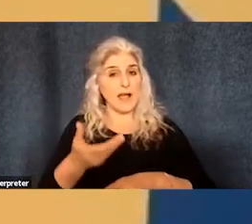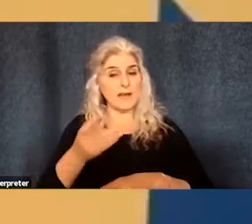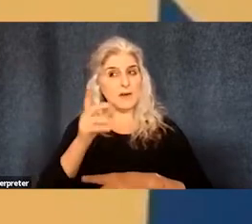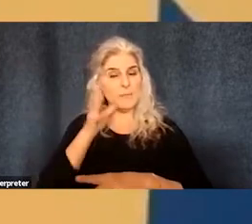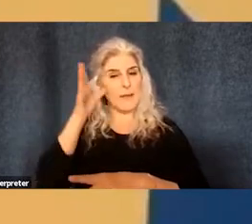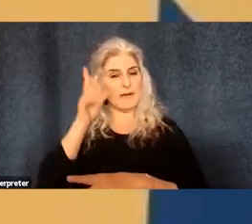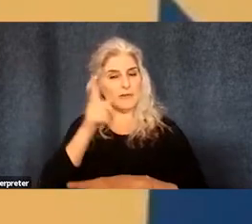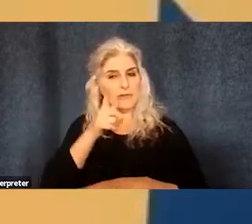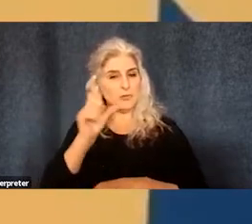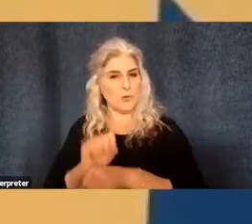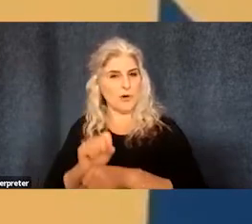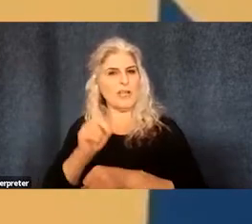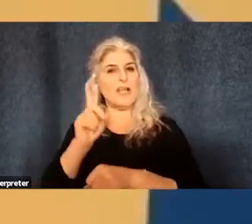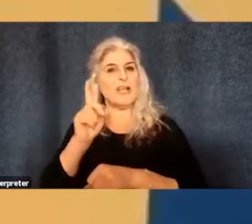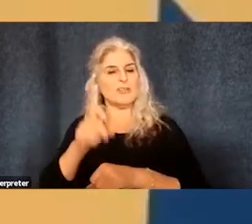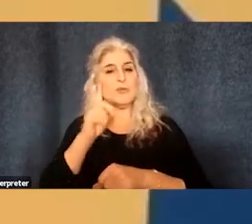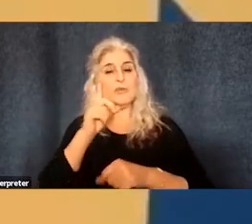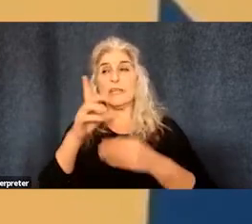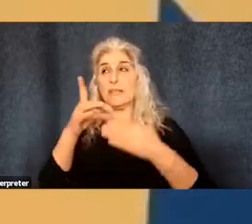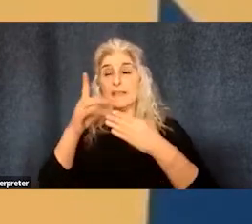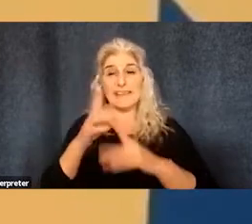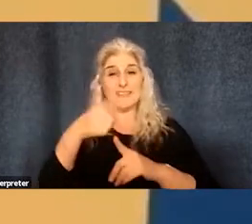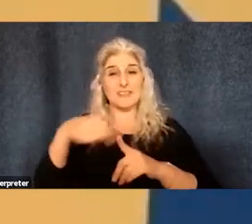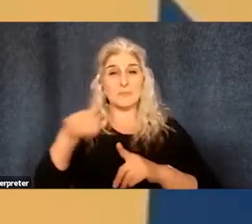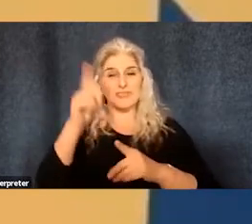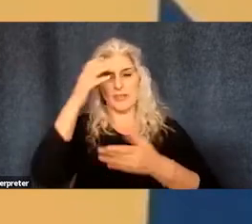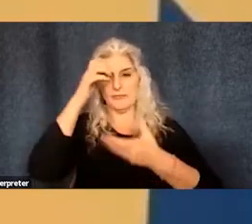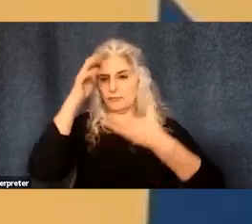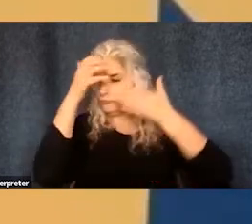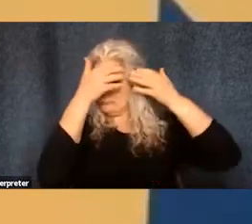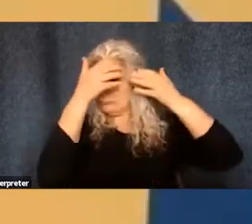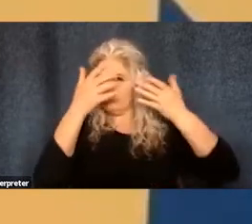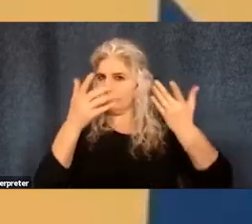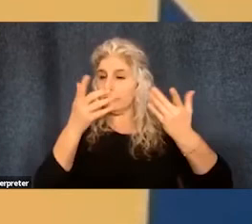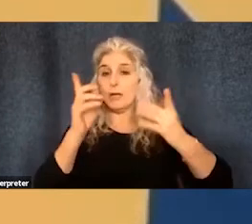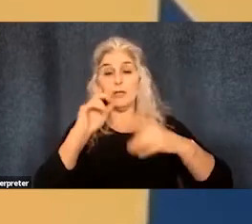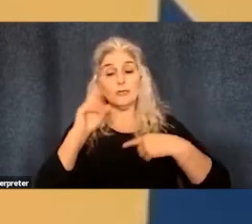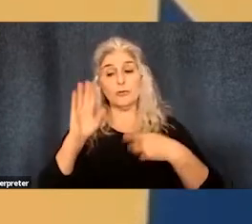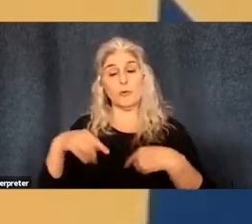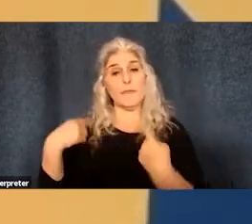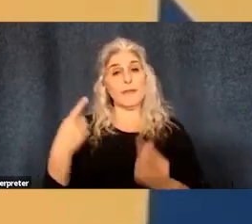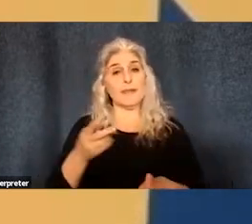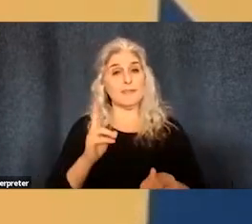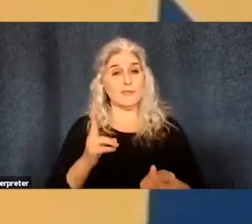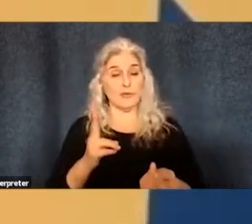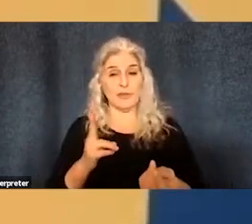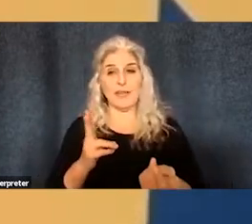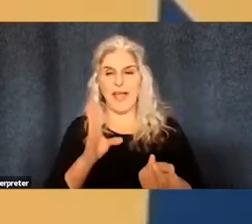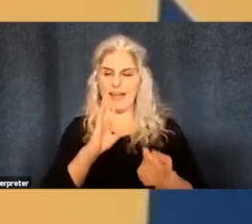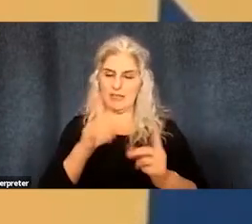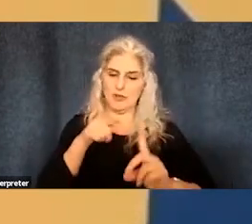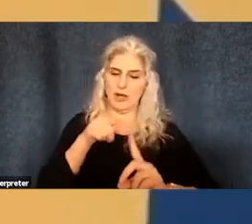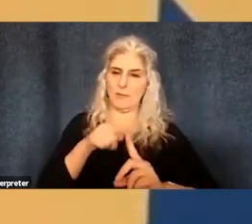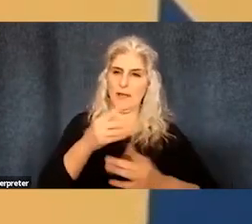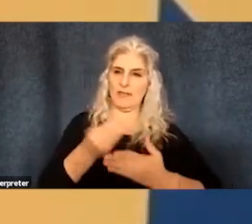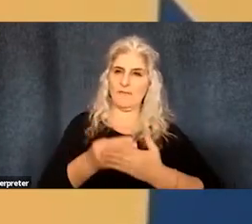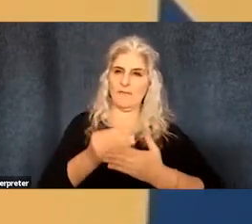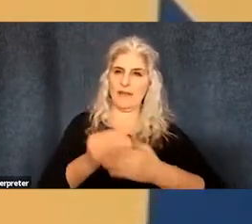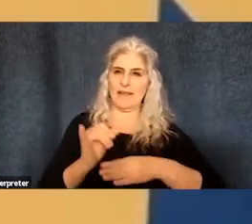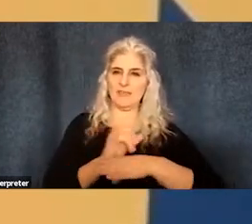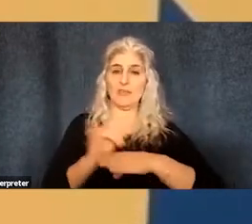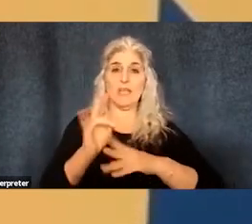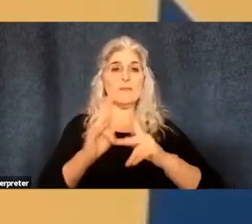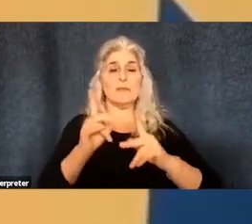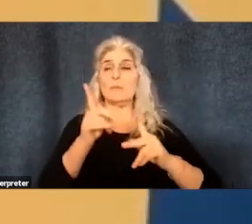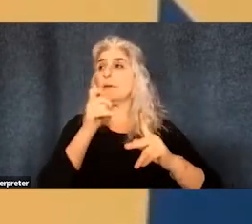a change in mindset and leadership. The thing is, historically, and I can talk for in the financial industry, you know, people like to walk